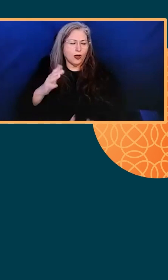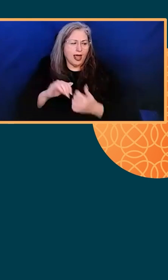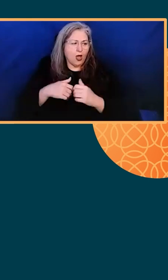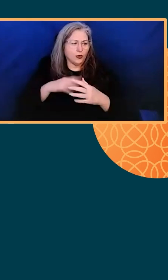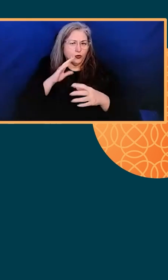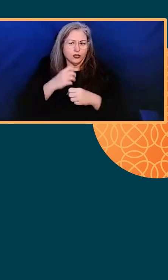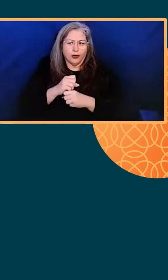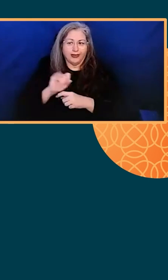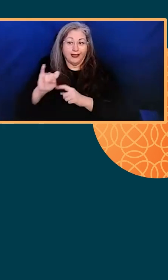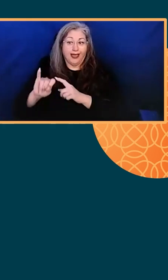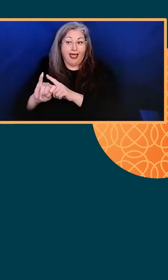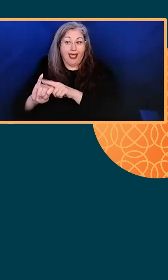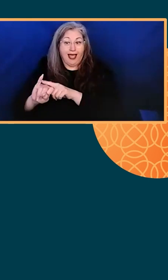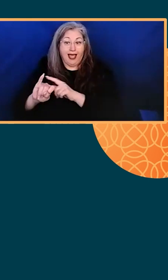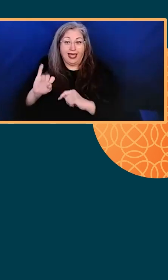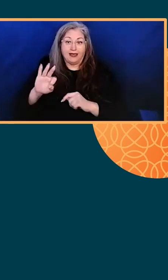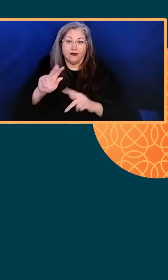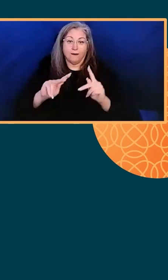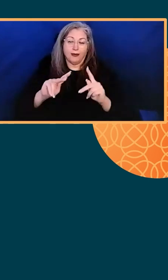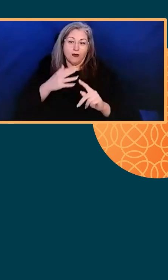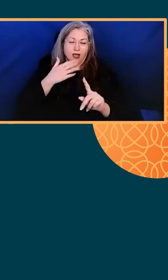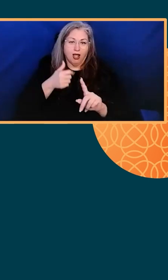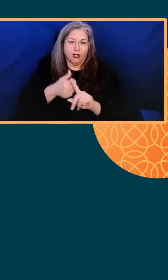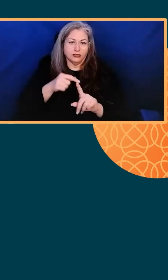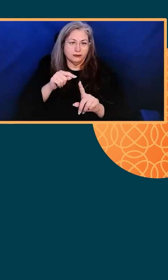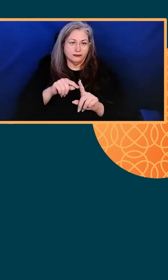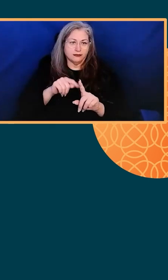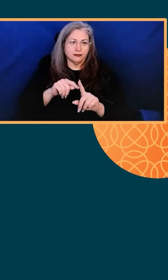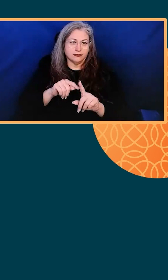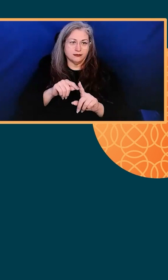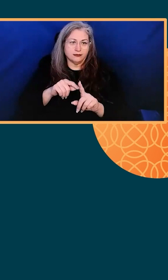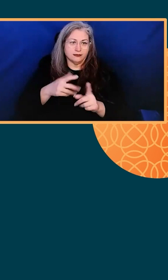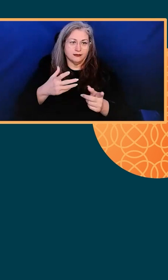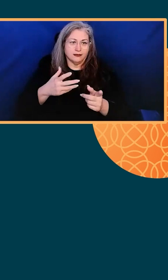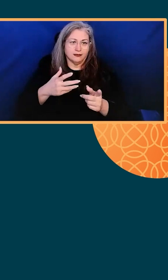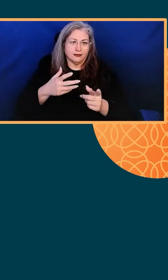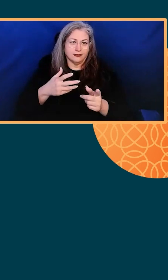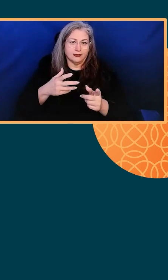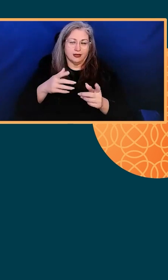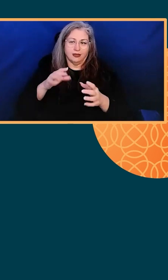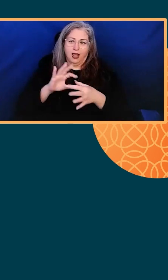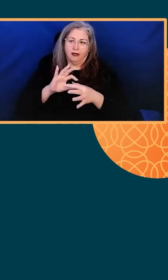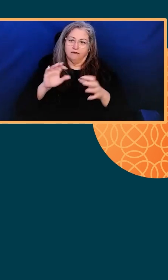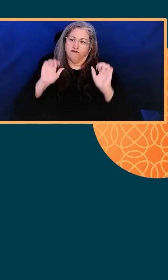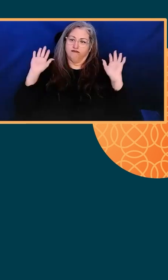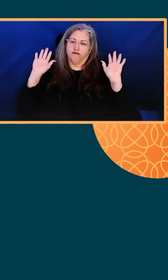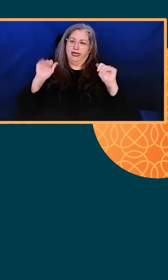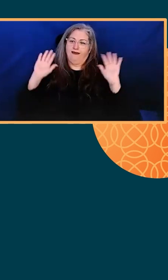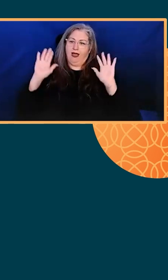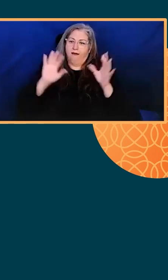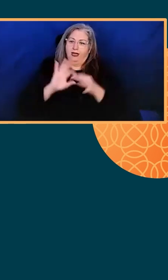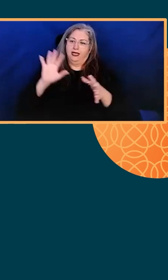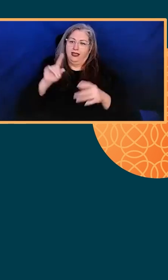create the I if people of color are essentially disavowing their cultural